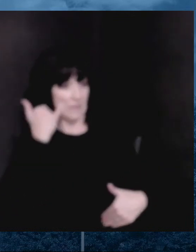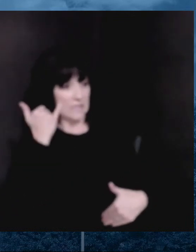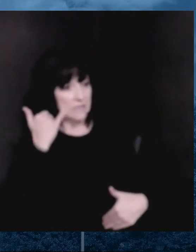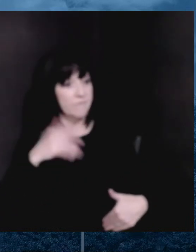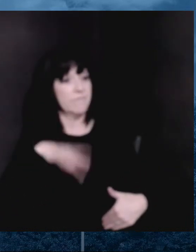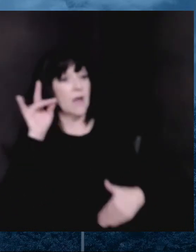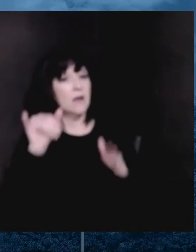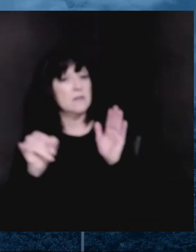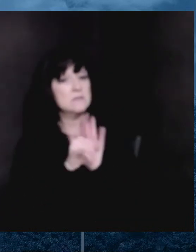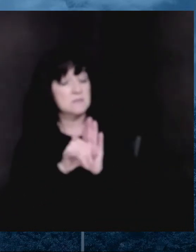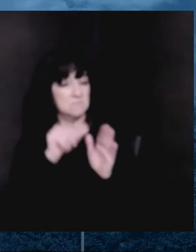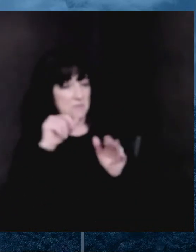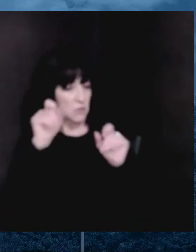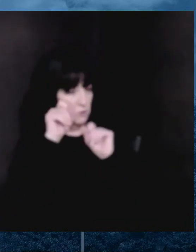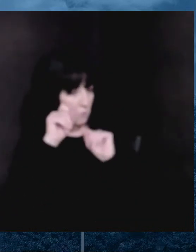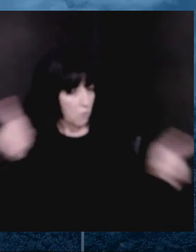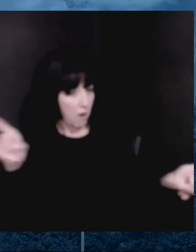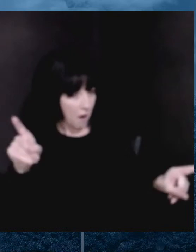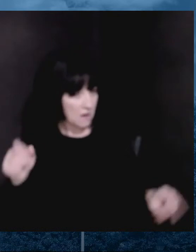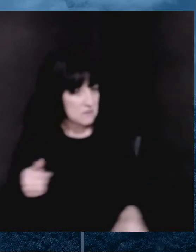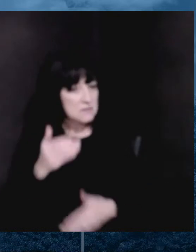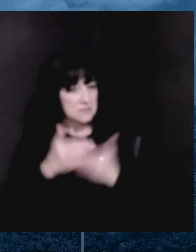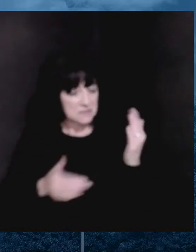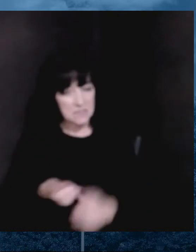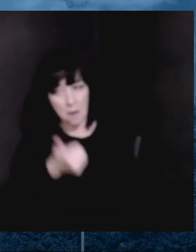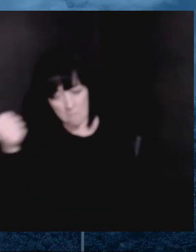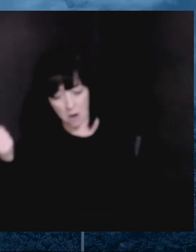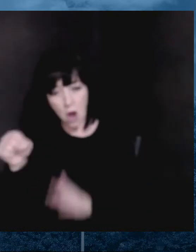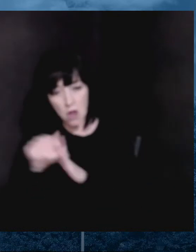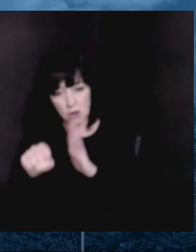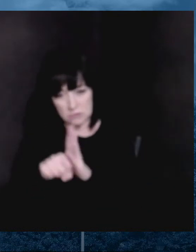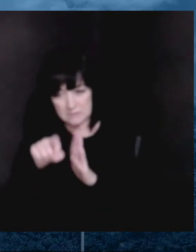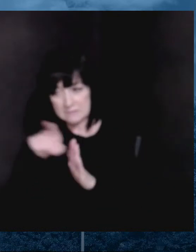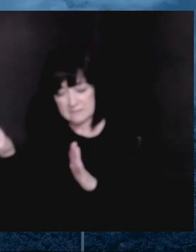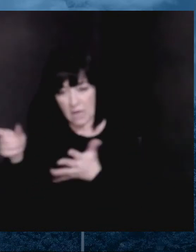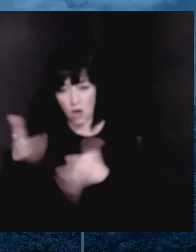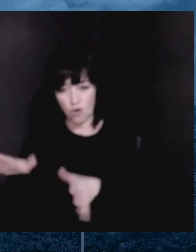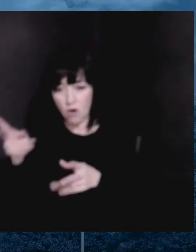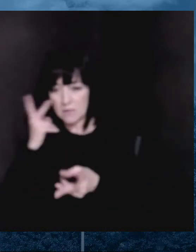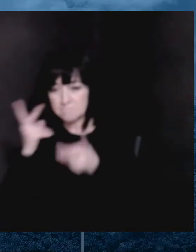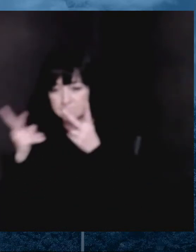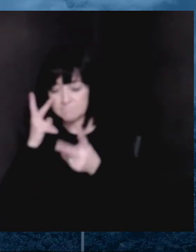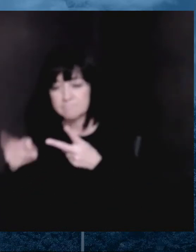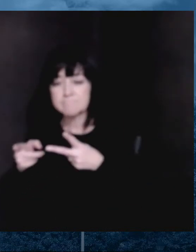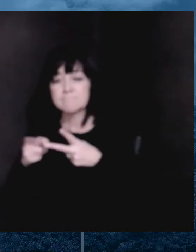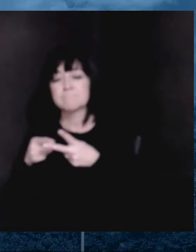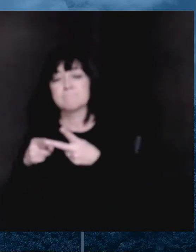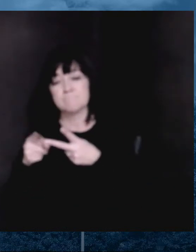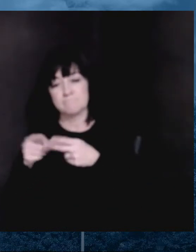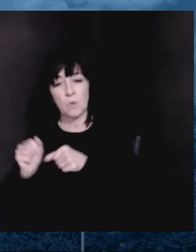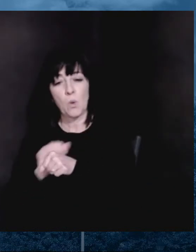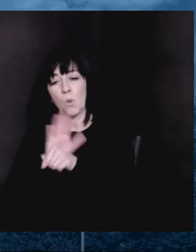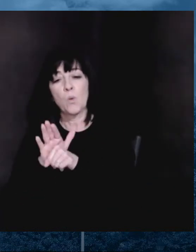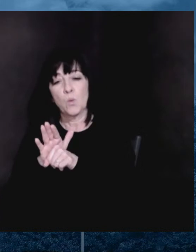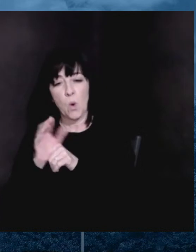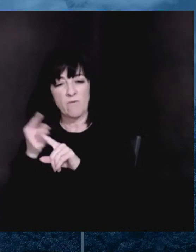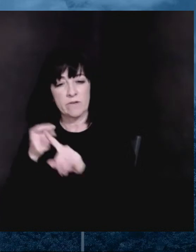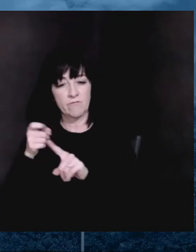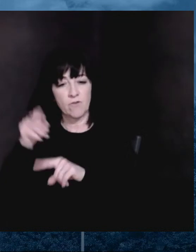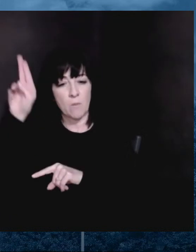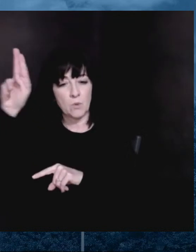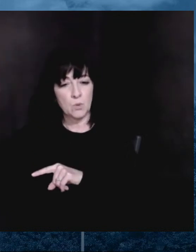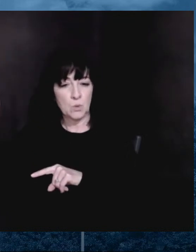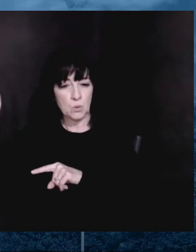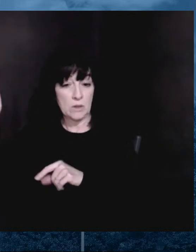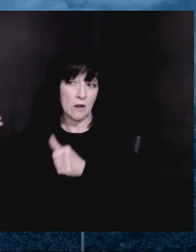other states now have found the UK variant. So our laboratory is